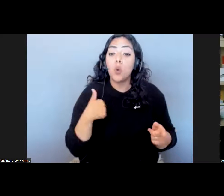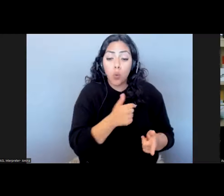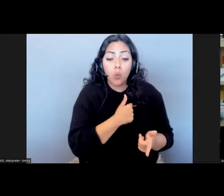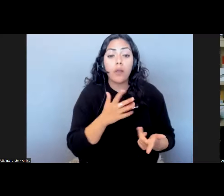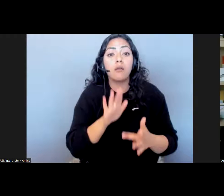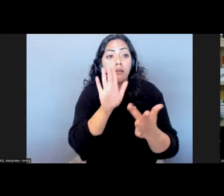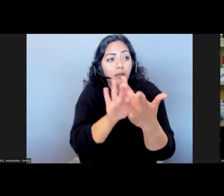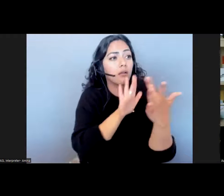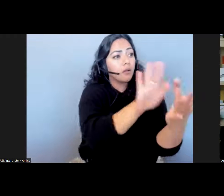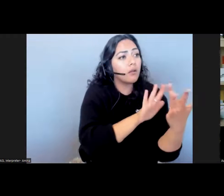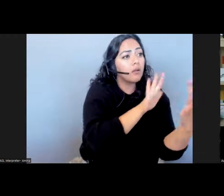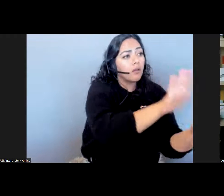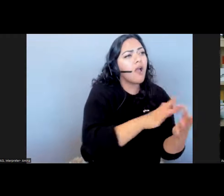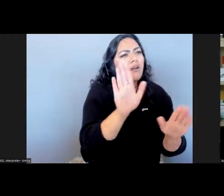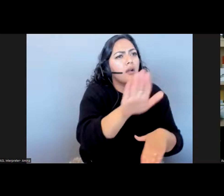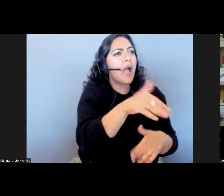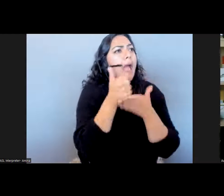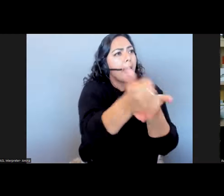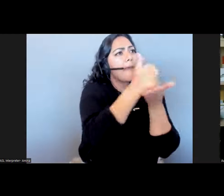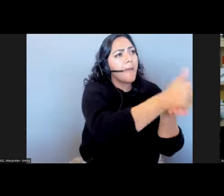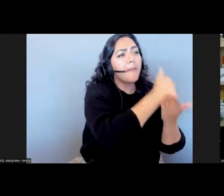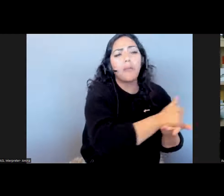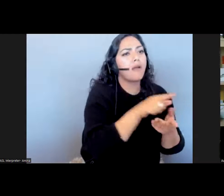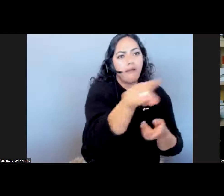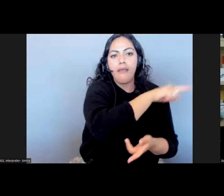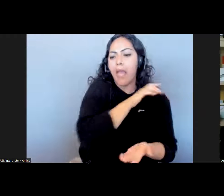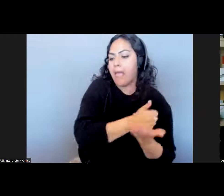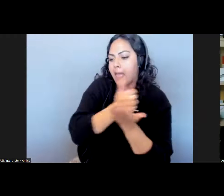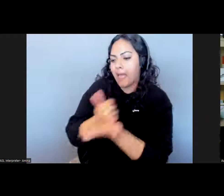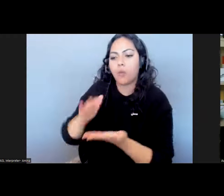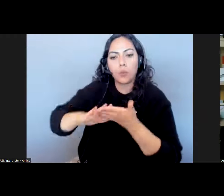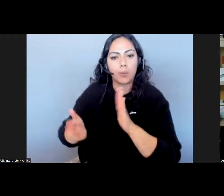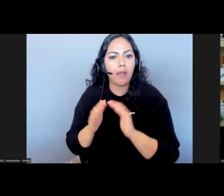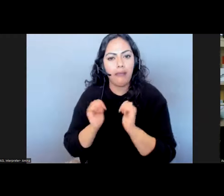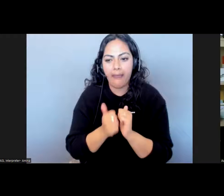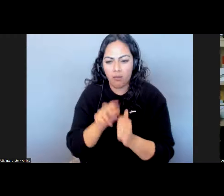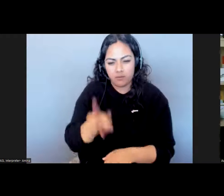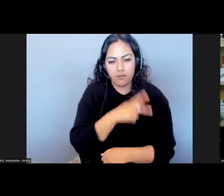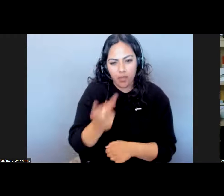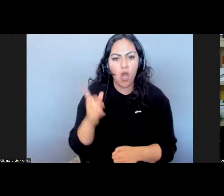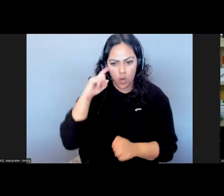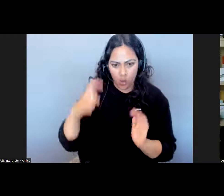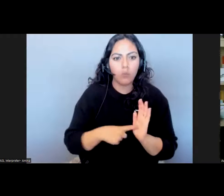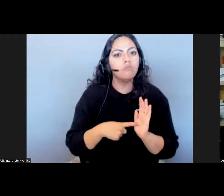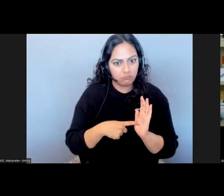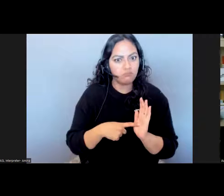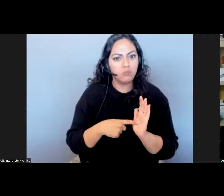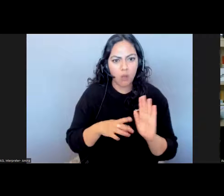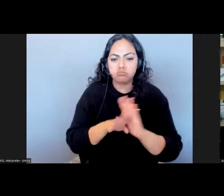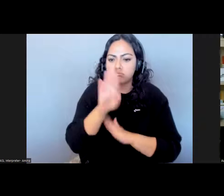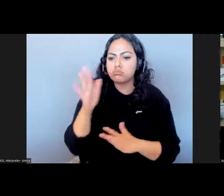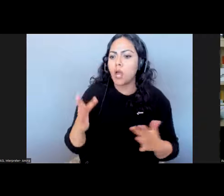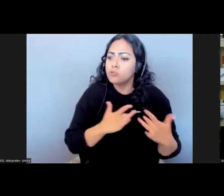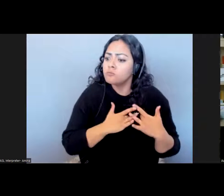to ask, what can we do to help you? It's what can they do to help the community? And we're noticing that they're growing in leaps and bounds, wanting to give back, which